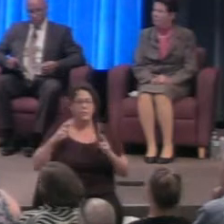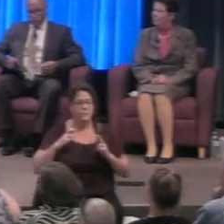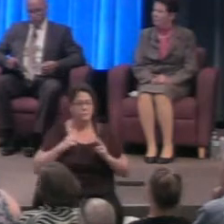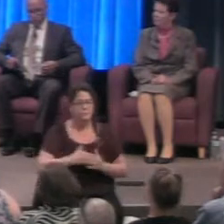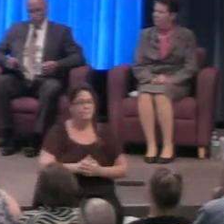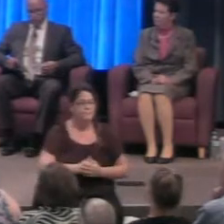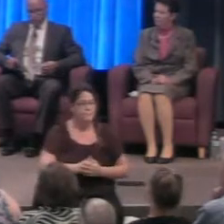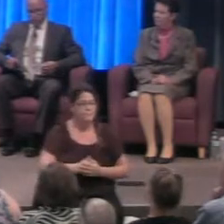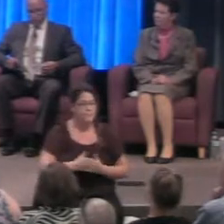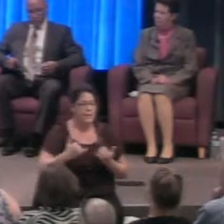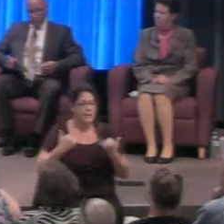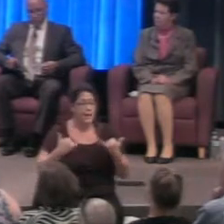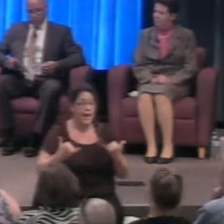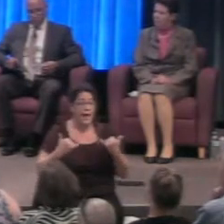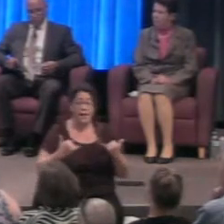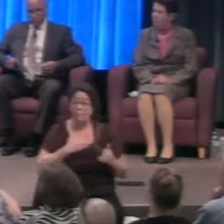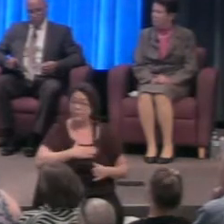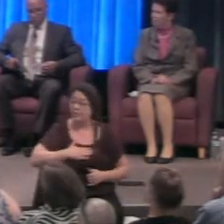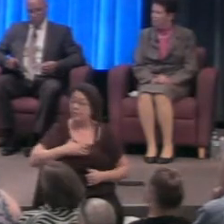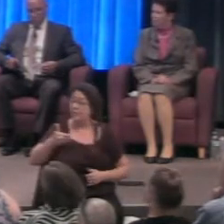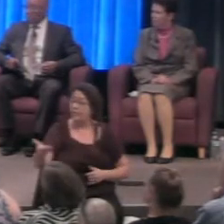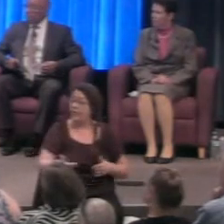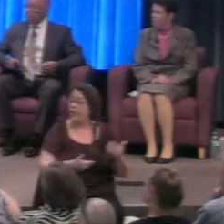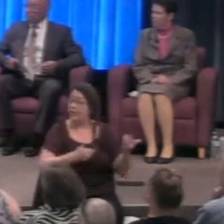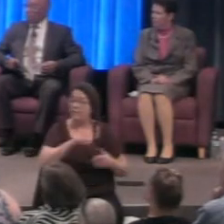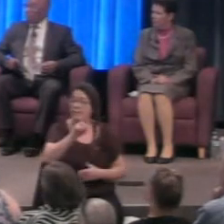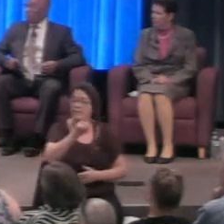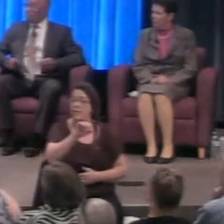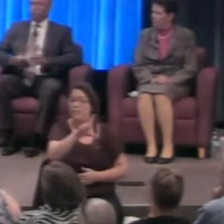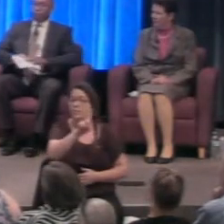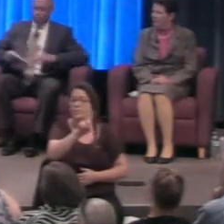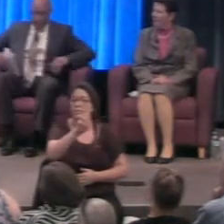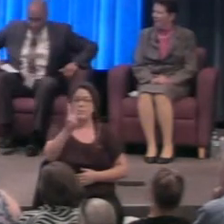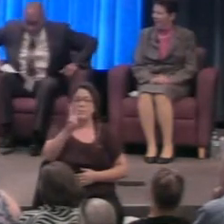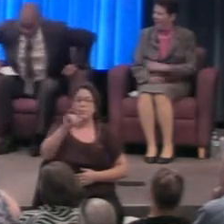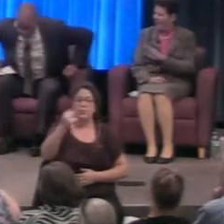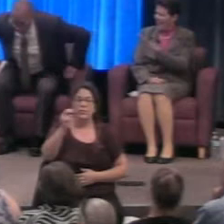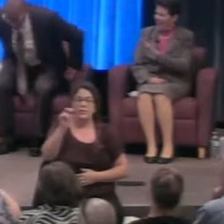At this time, please welcome Mr. Donald W. Thompson, Jr.